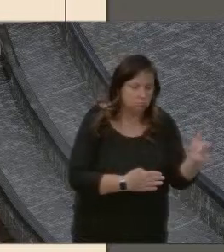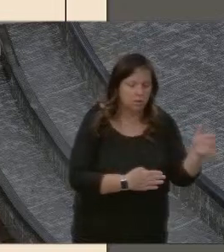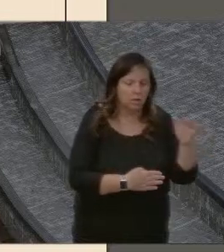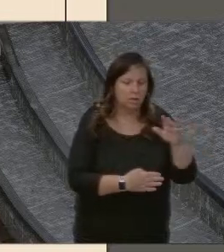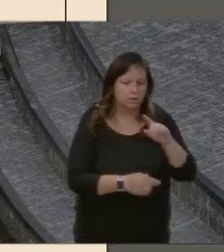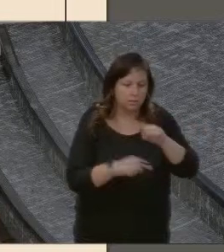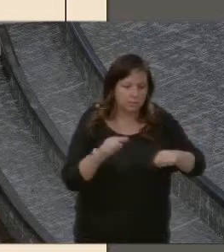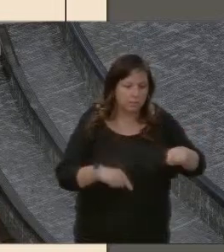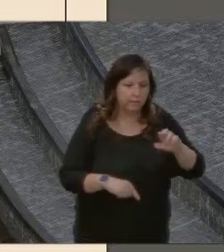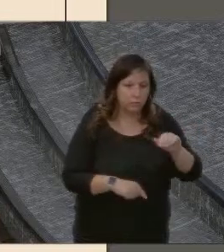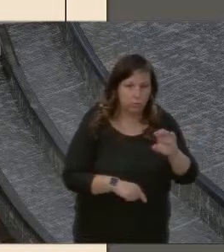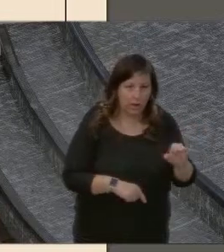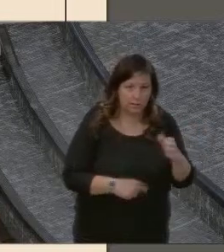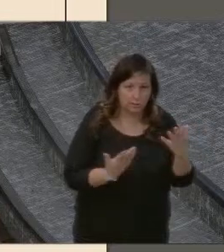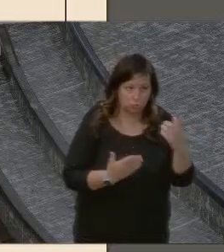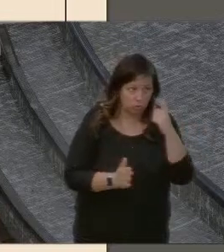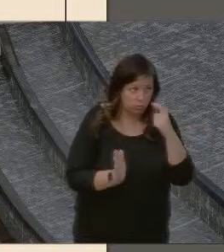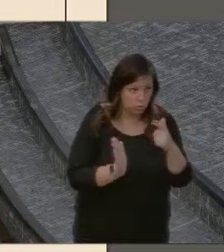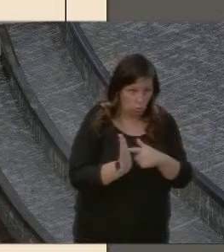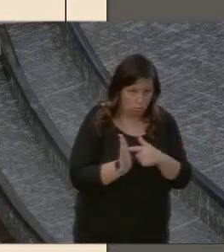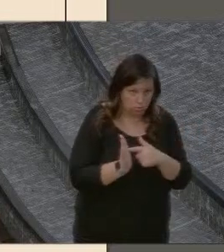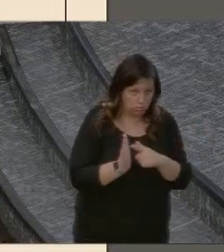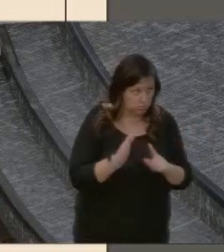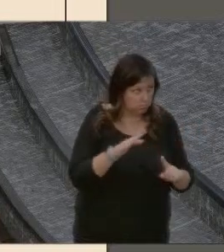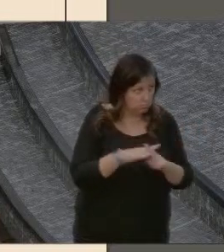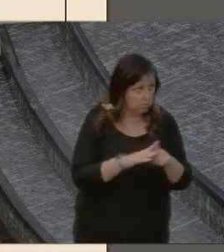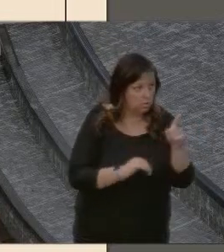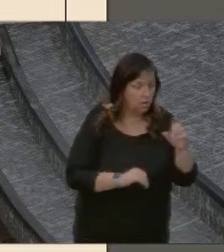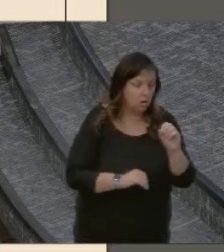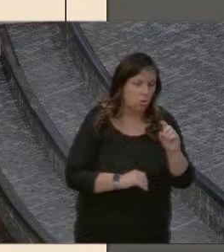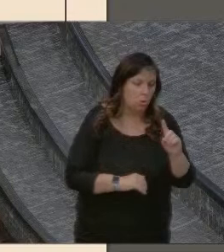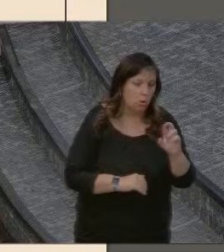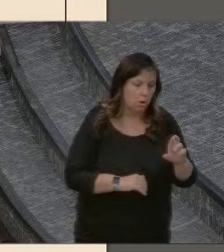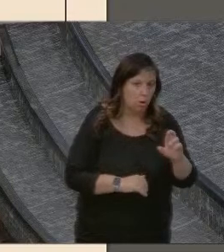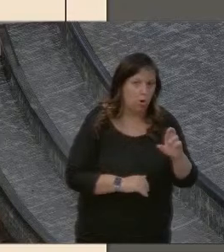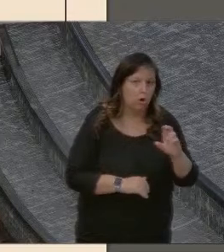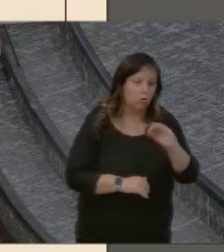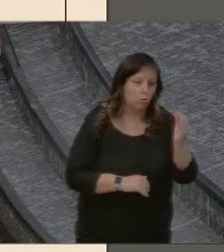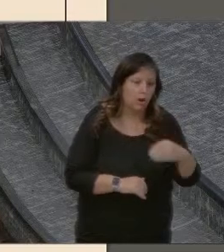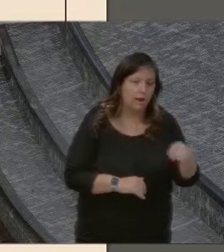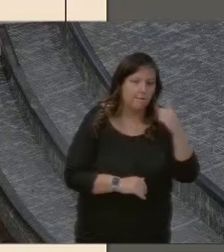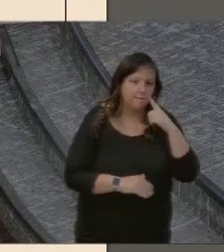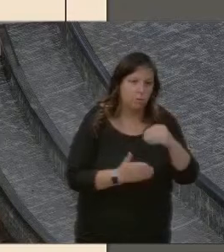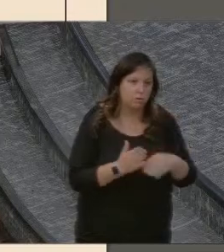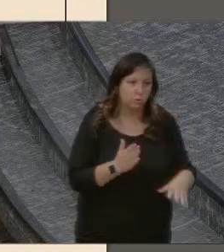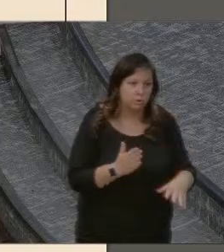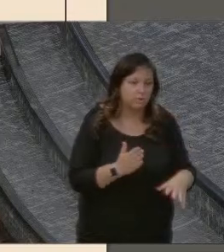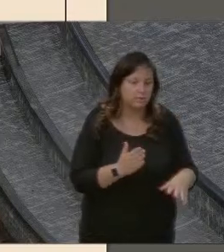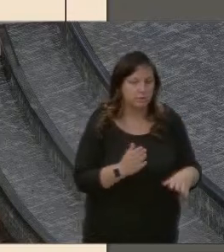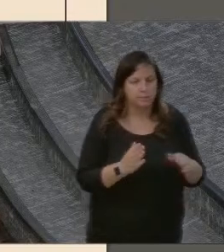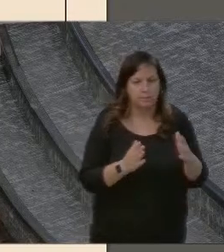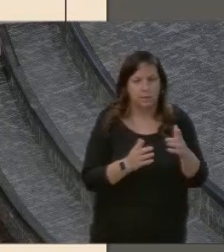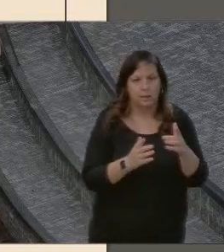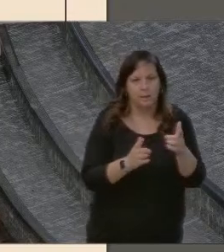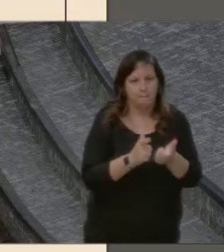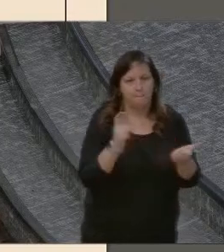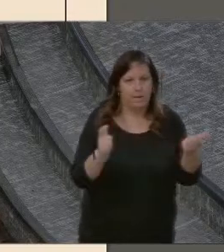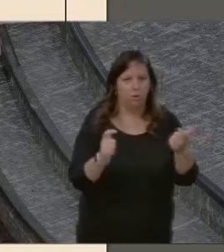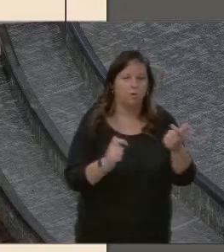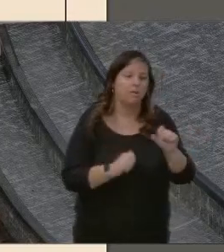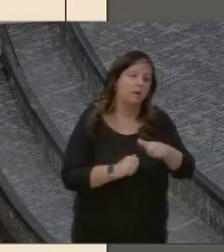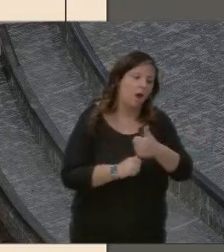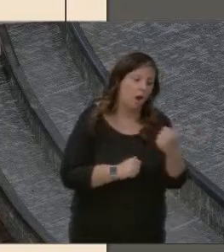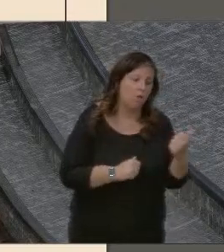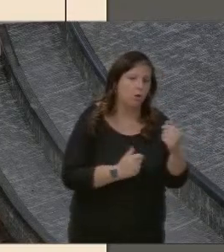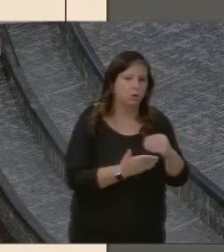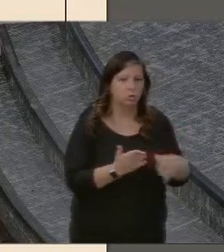what jumps out to you is that the ODR rate for Black students is noticeably larger than any other student group. And this